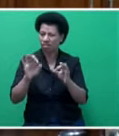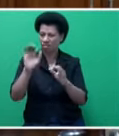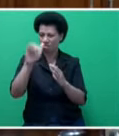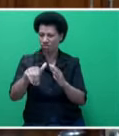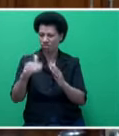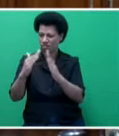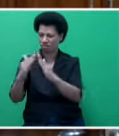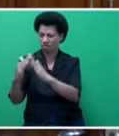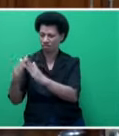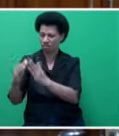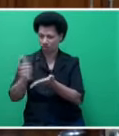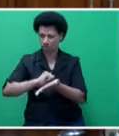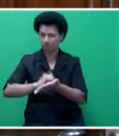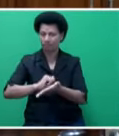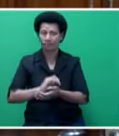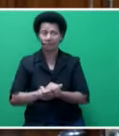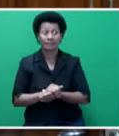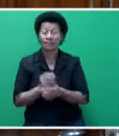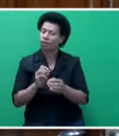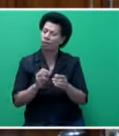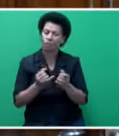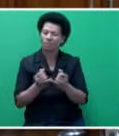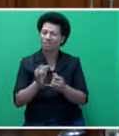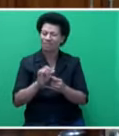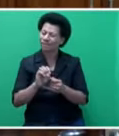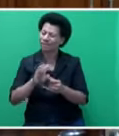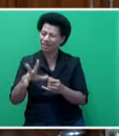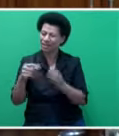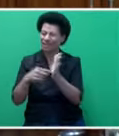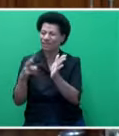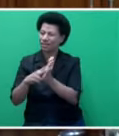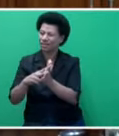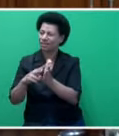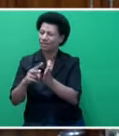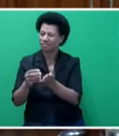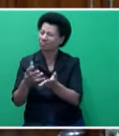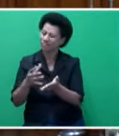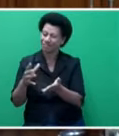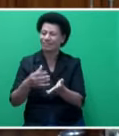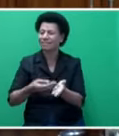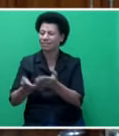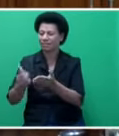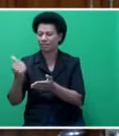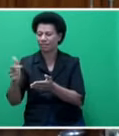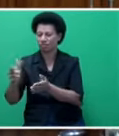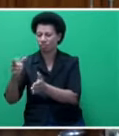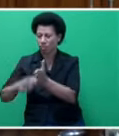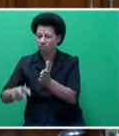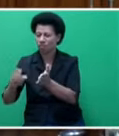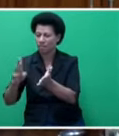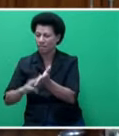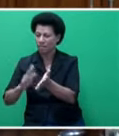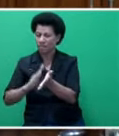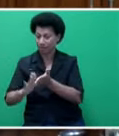worst case scenario, it's okay to lose your TV set, or maybe even your microwave, but you should not lose your home. and that's what we